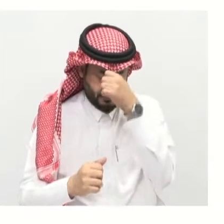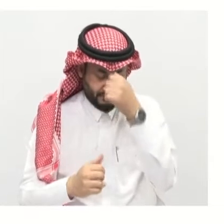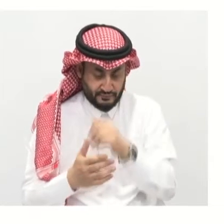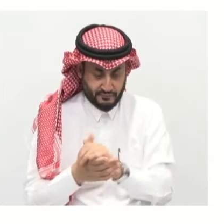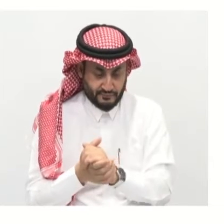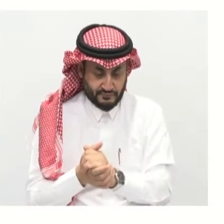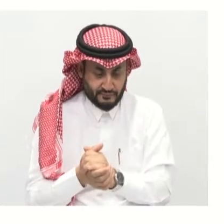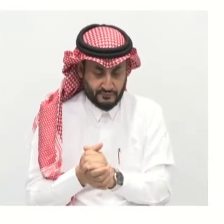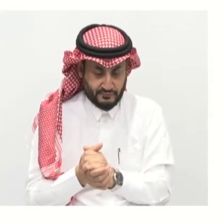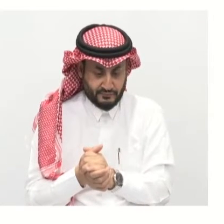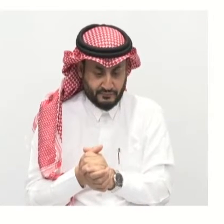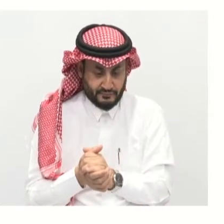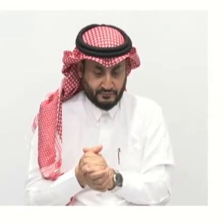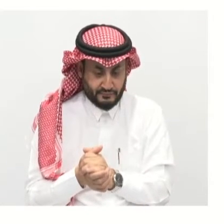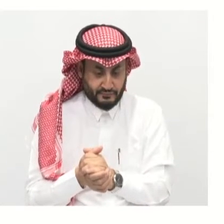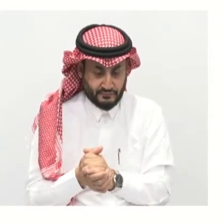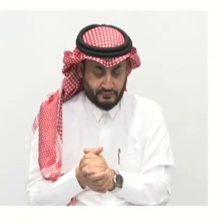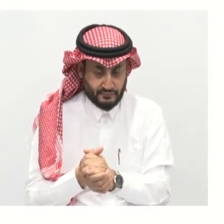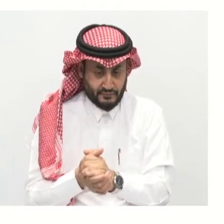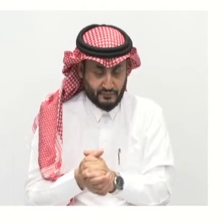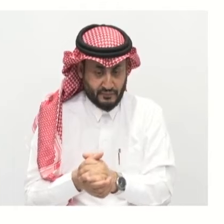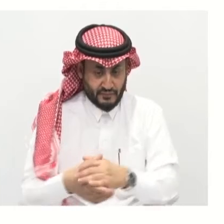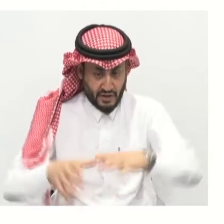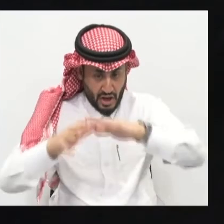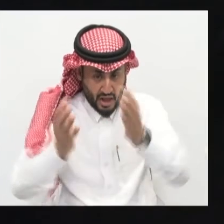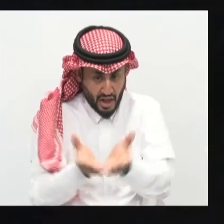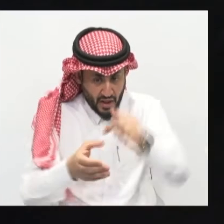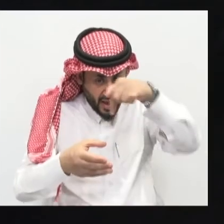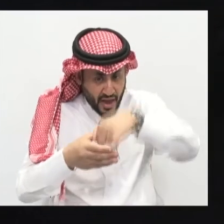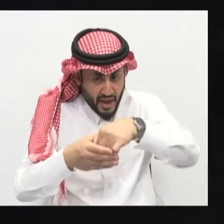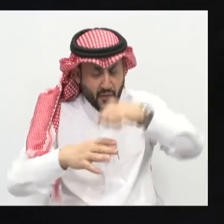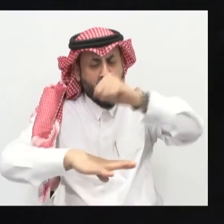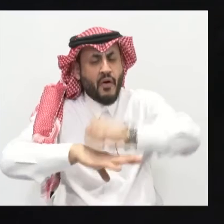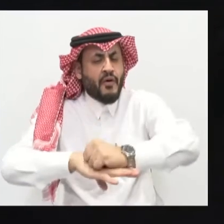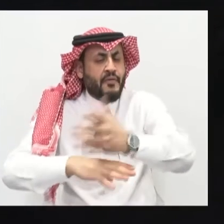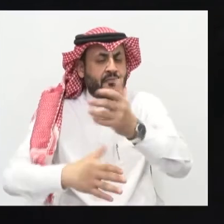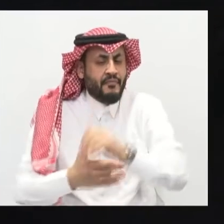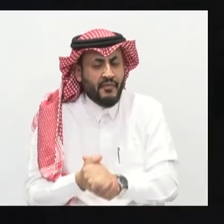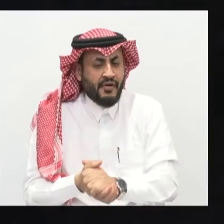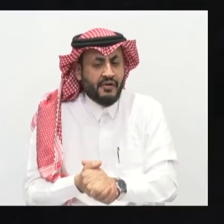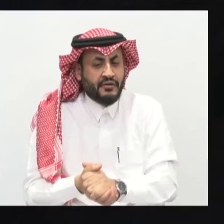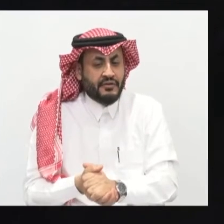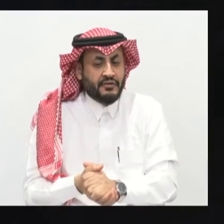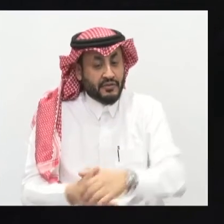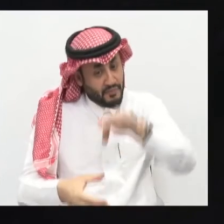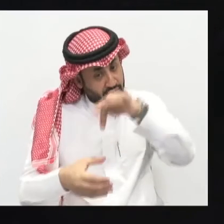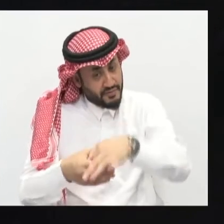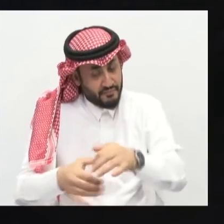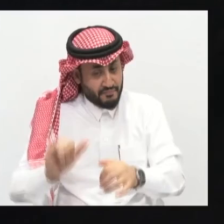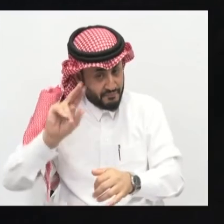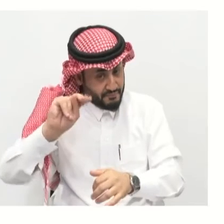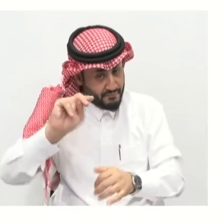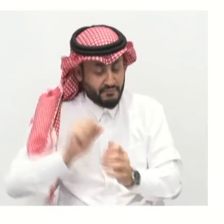okay, this is a fish. Is it in the bowl or on the bowl? It's in.